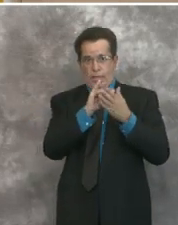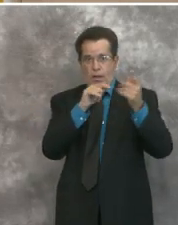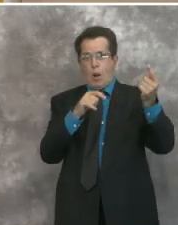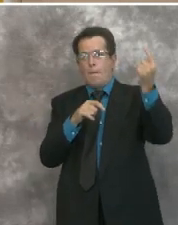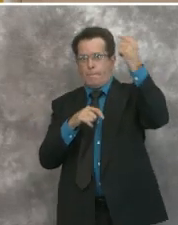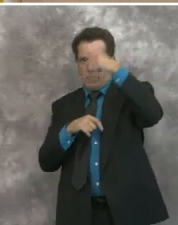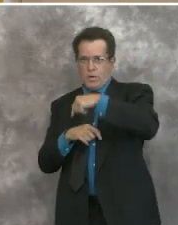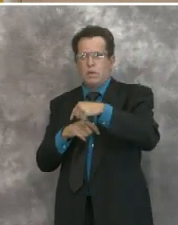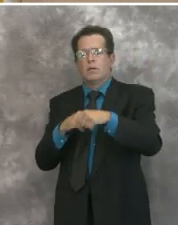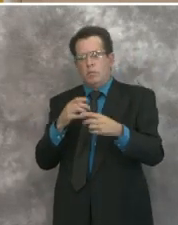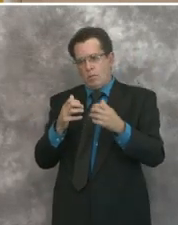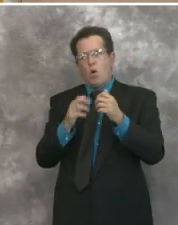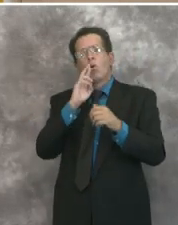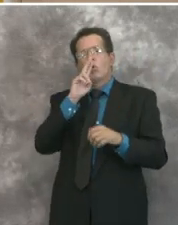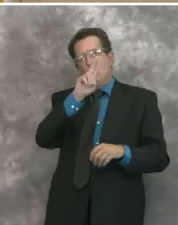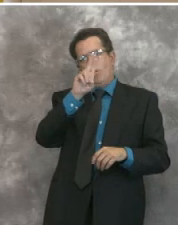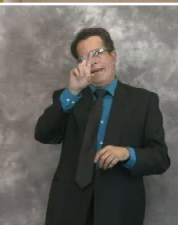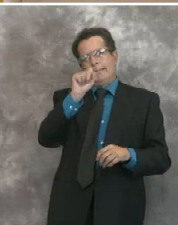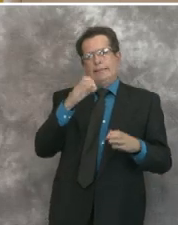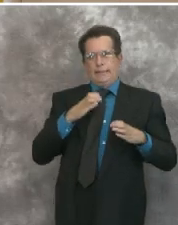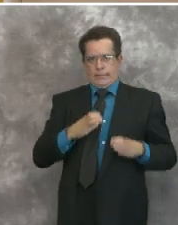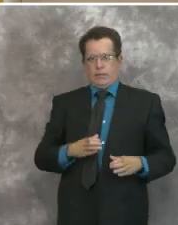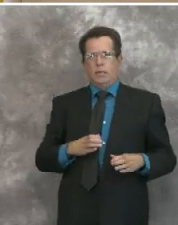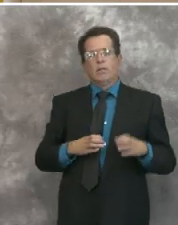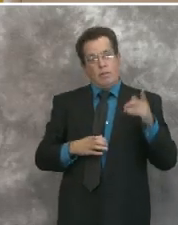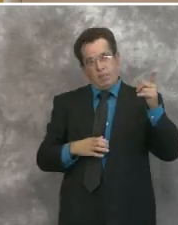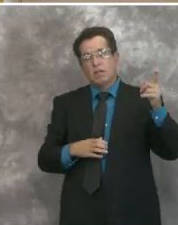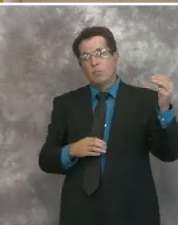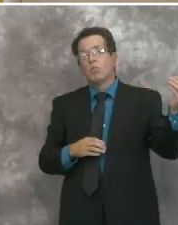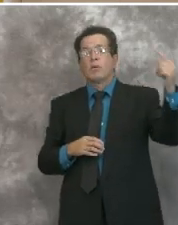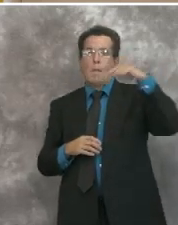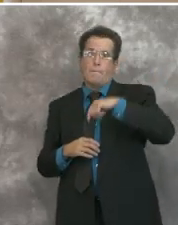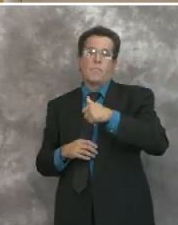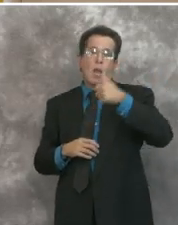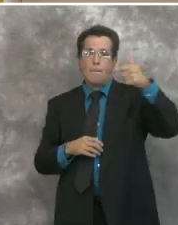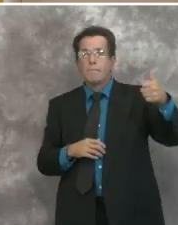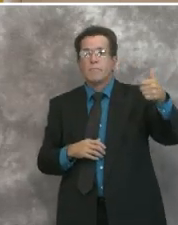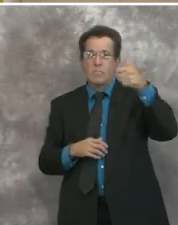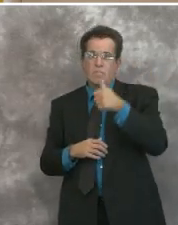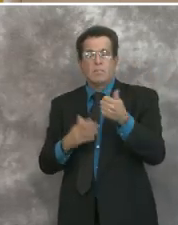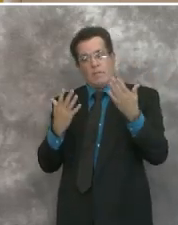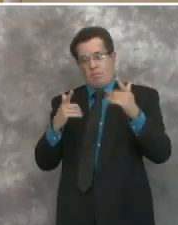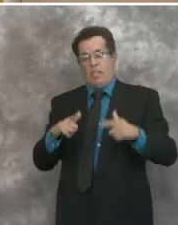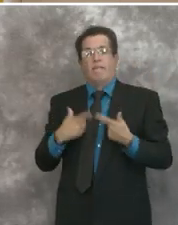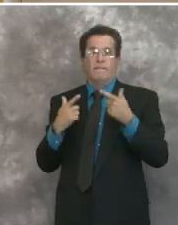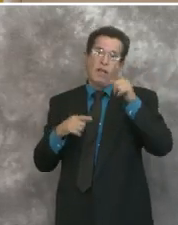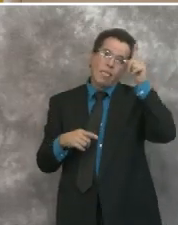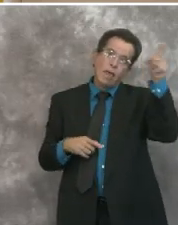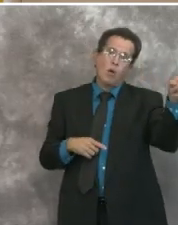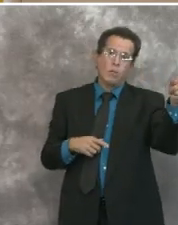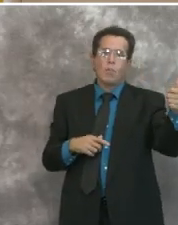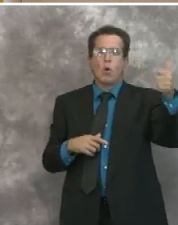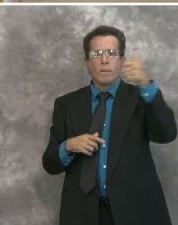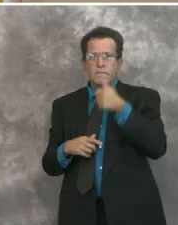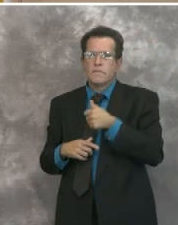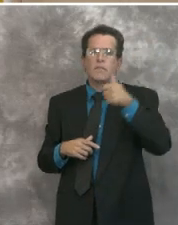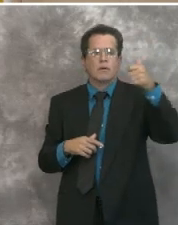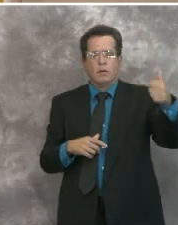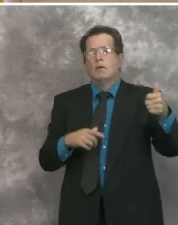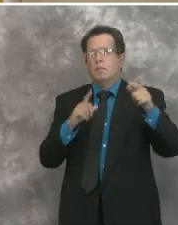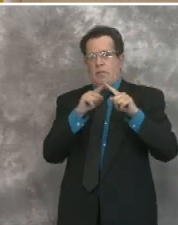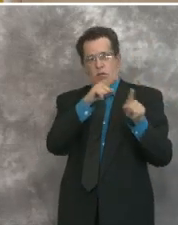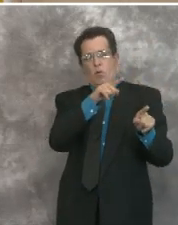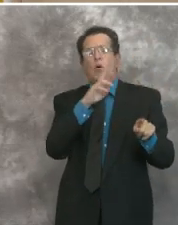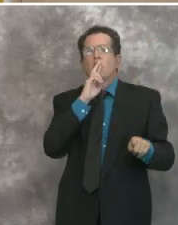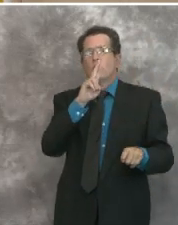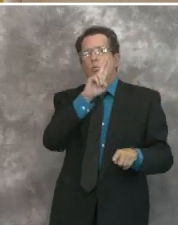are U.S. citizens that may live or spend time on both sides of the border, but they are U.S. citizens